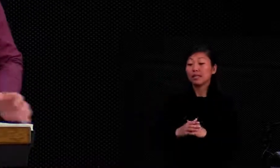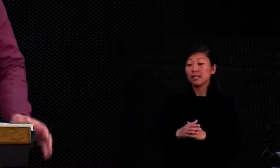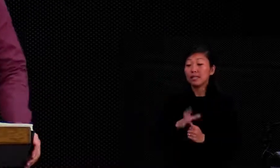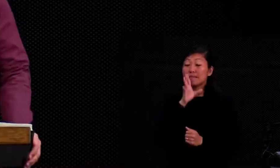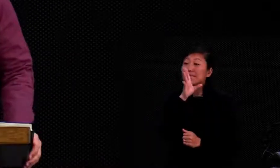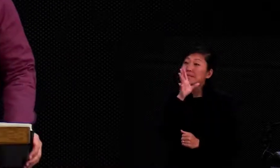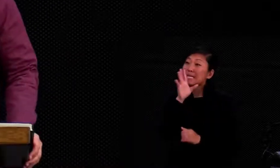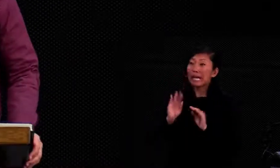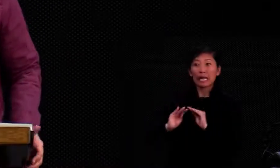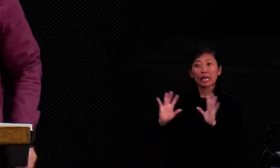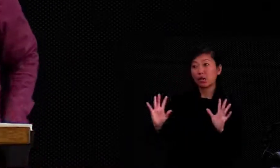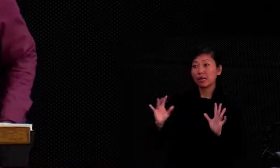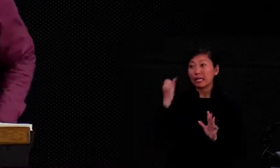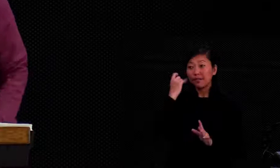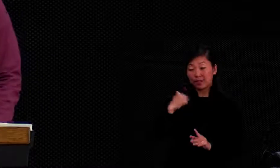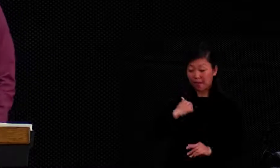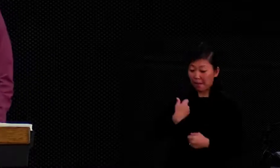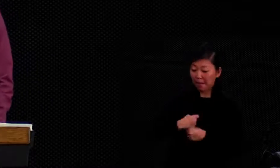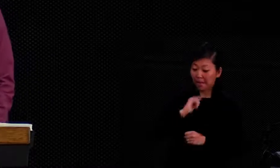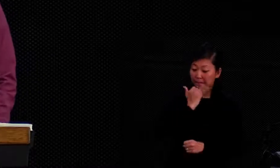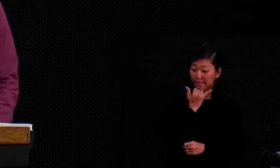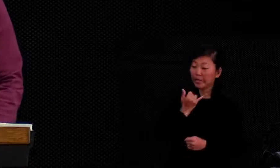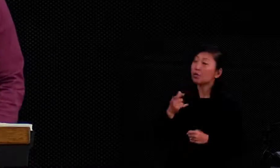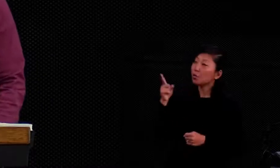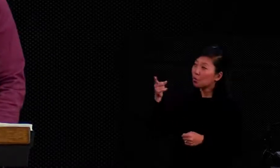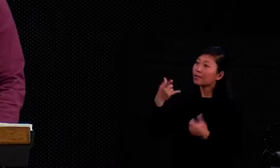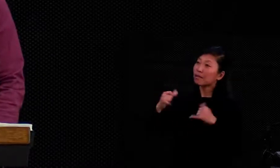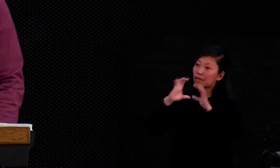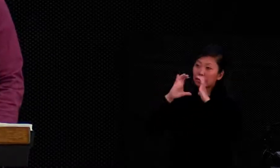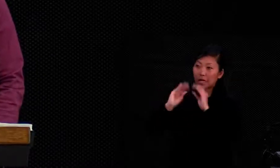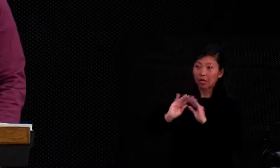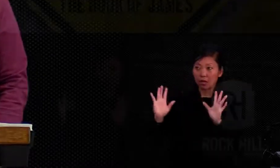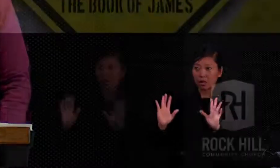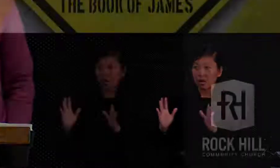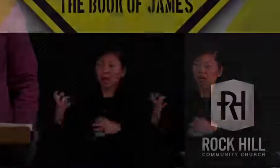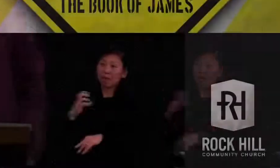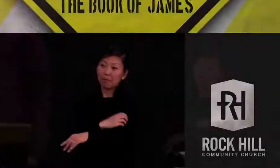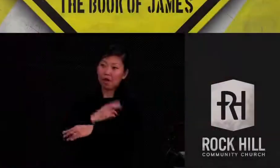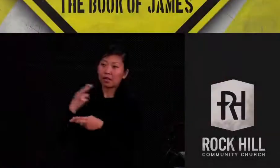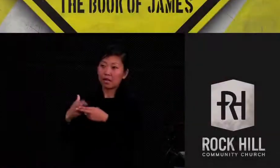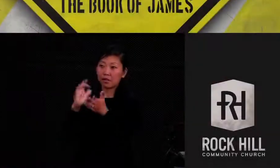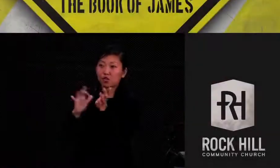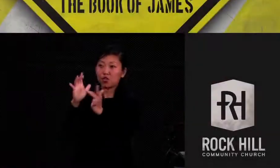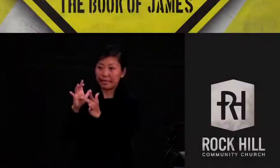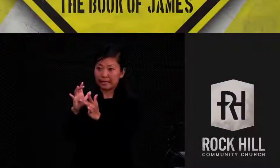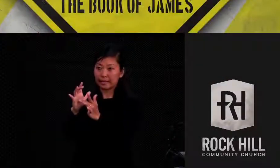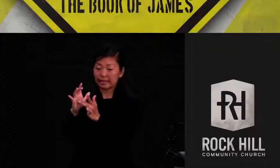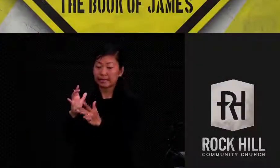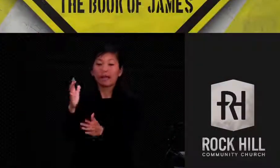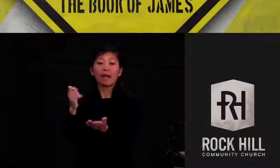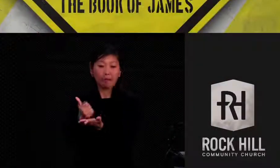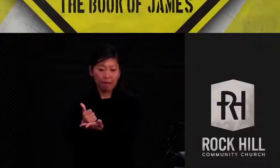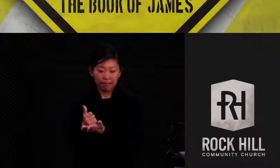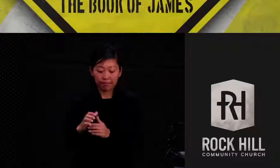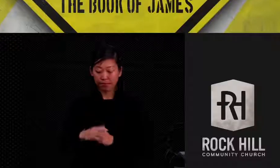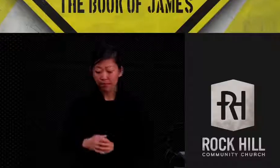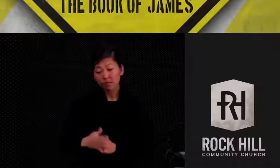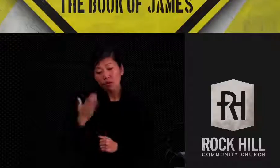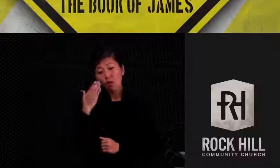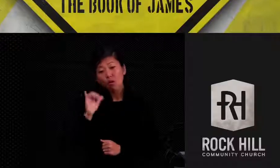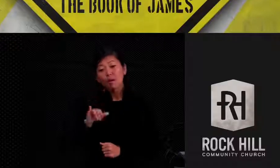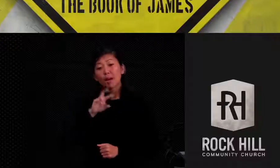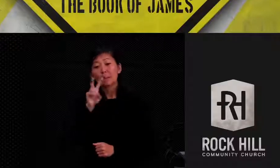speak, we ask. In the powerful name of Jesus, amen. If you've ever been to Rock Hill's Pizza